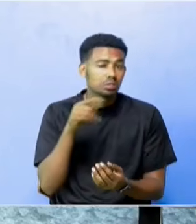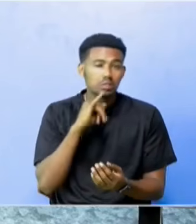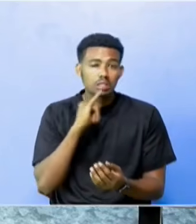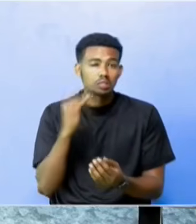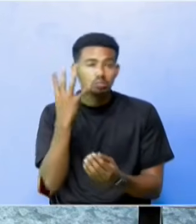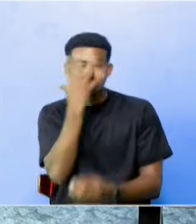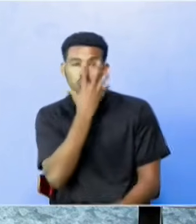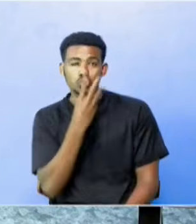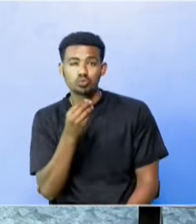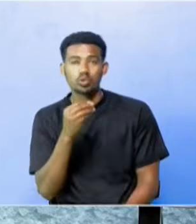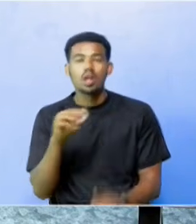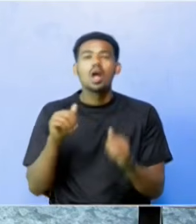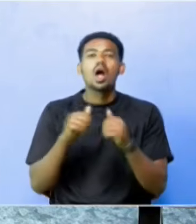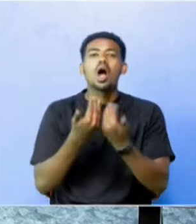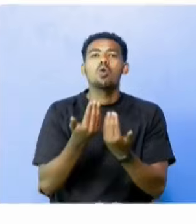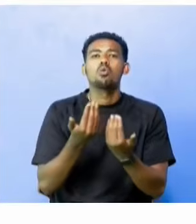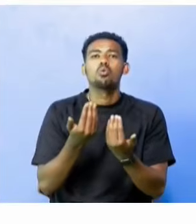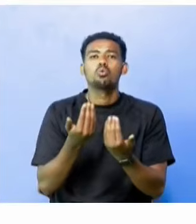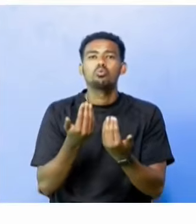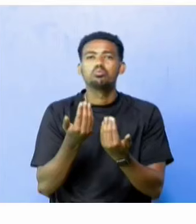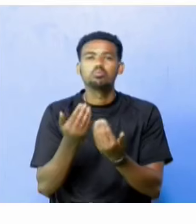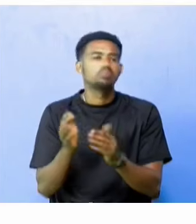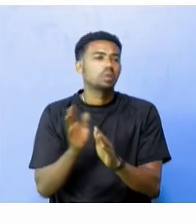beautiful? Absolutely beautiful.